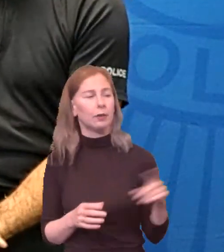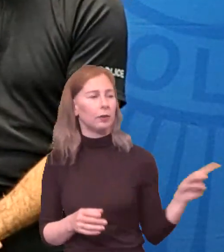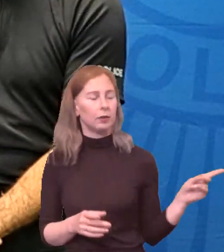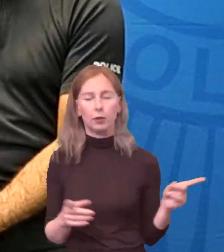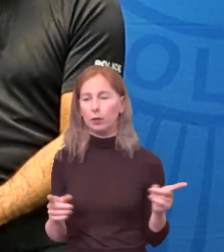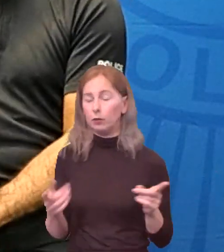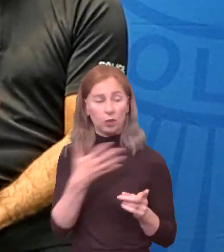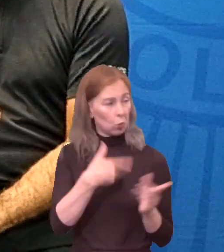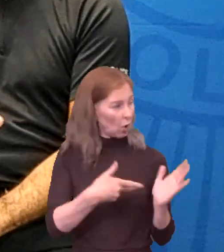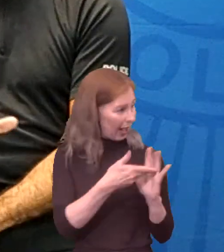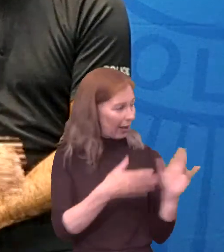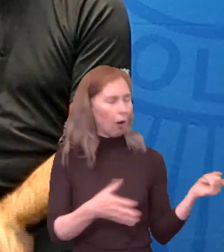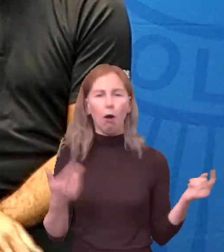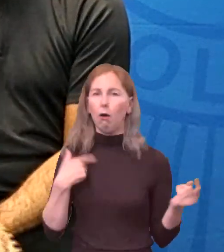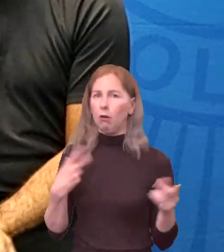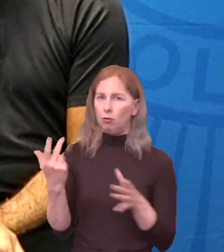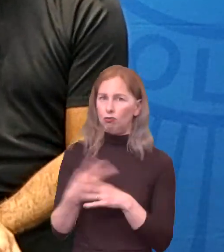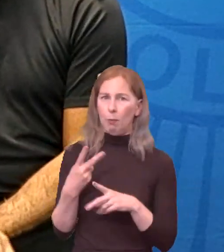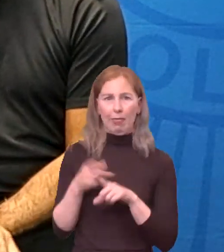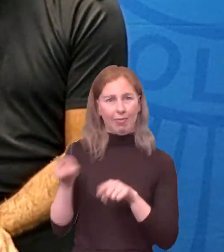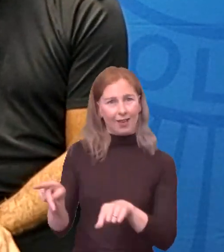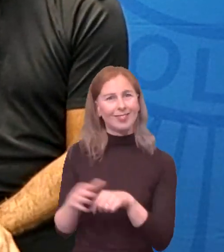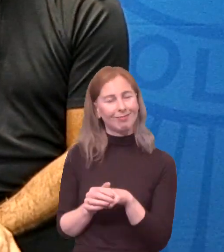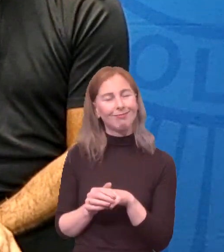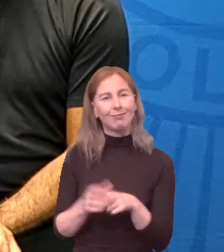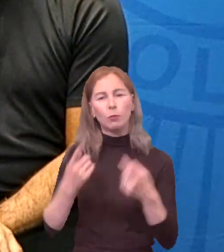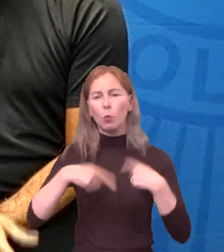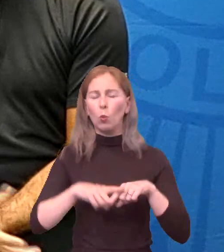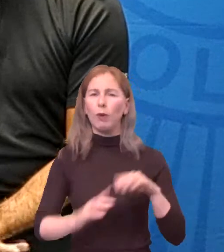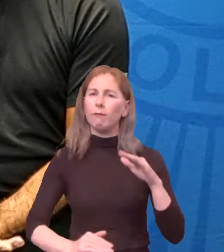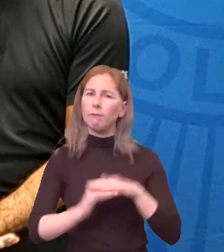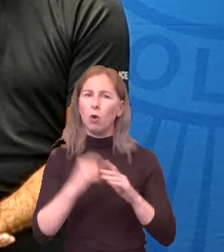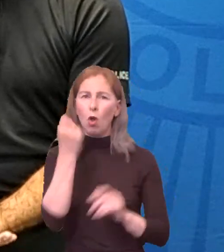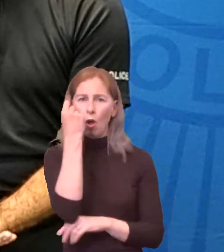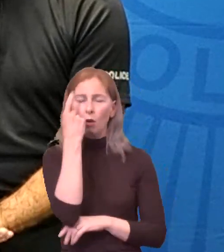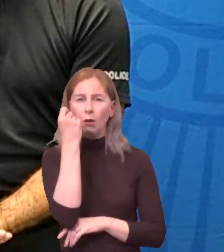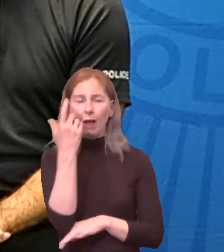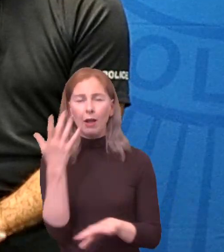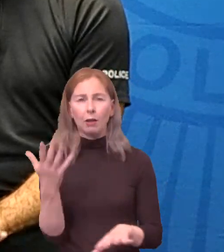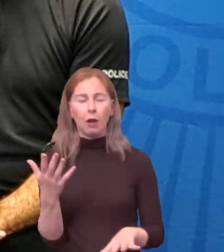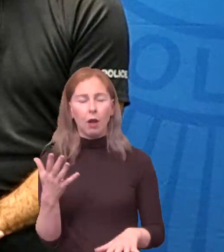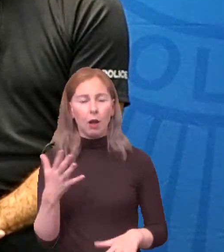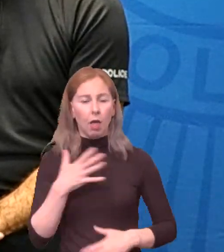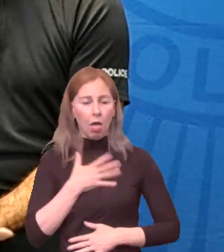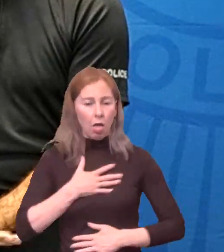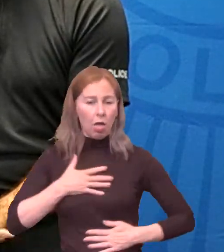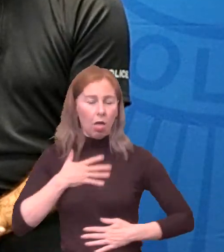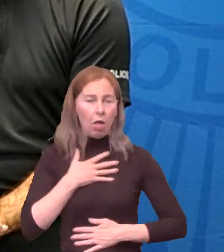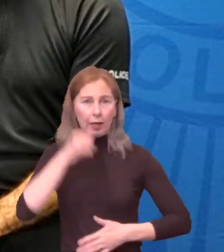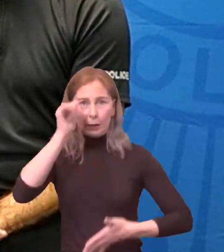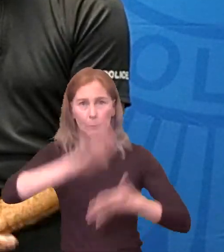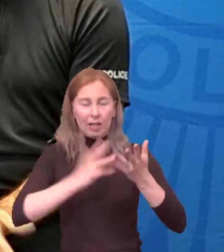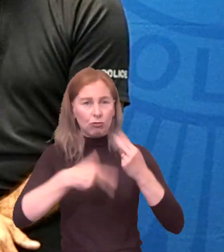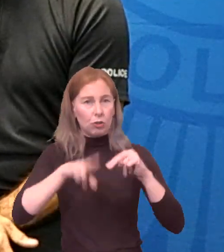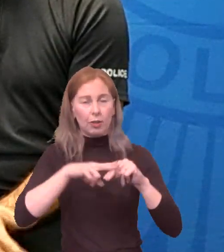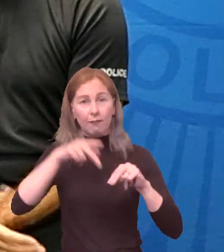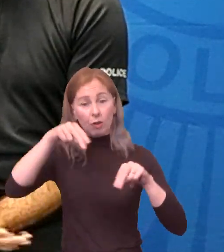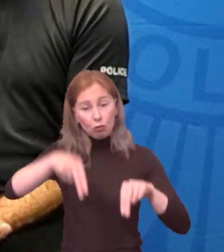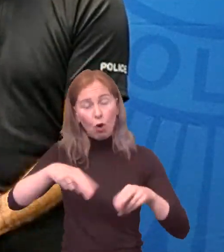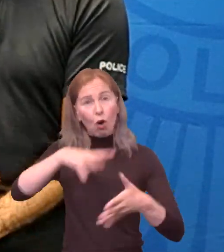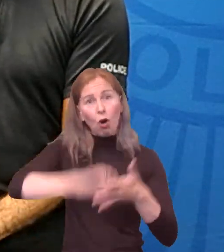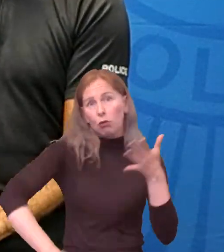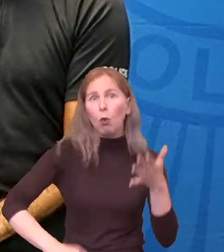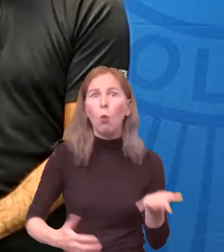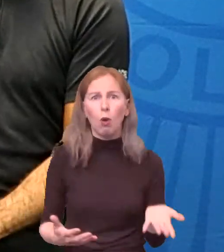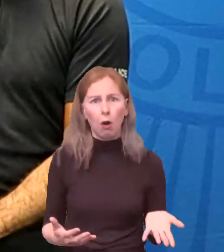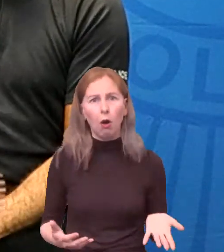you've said. We completely understand the traumatic experience the loss of a dog can be to a family or